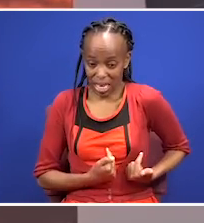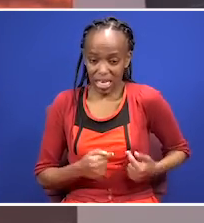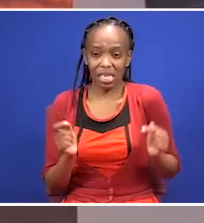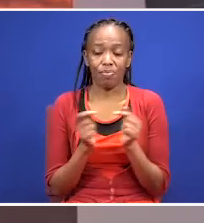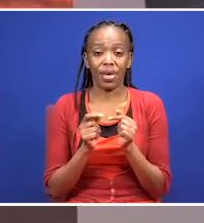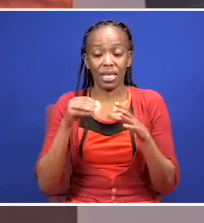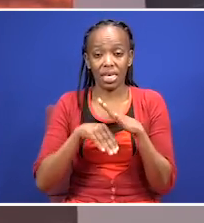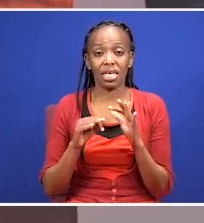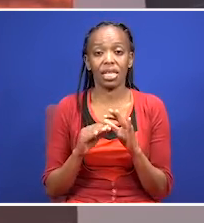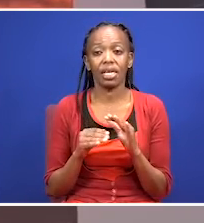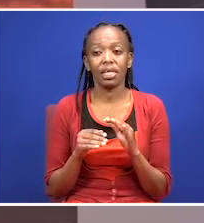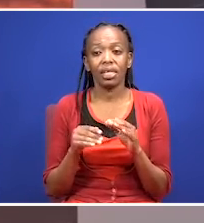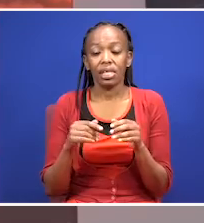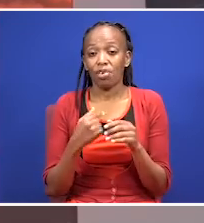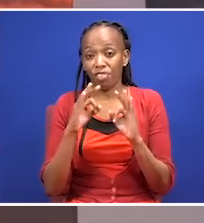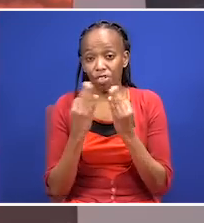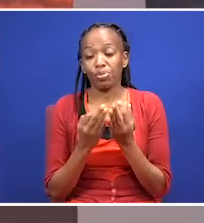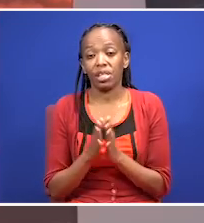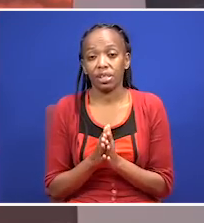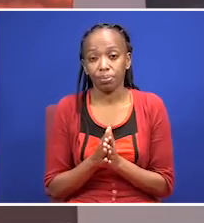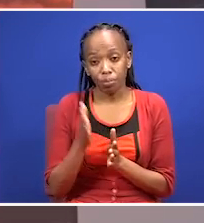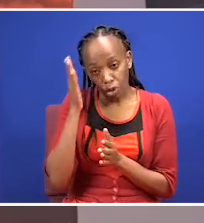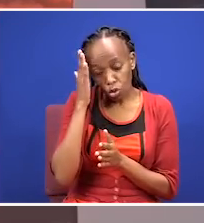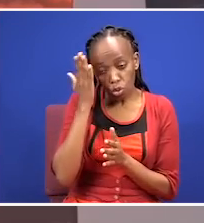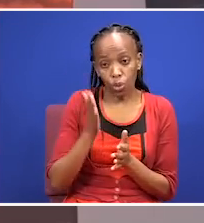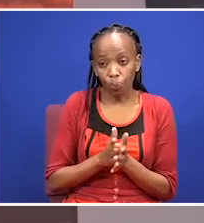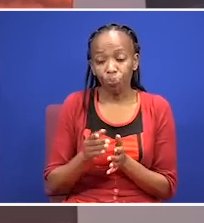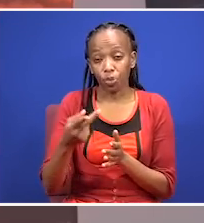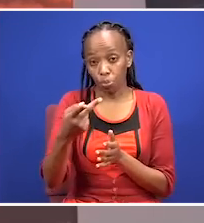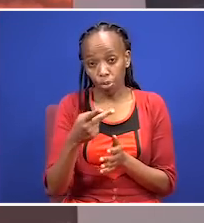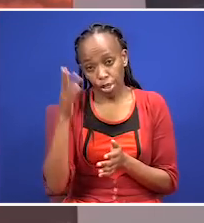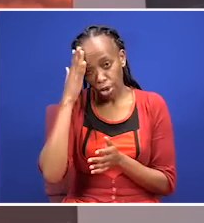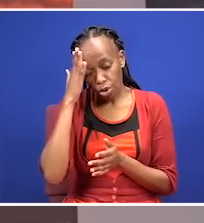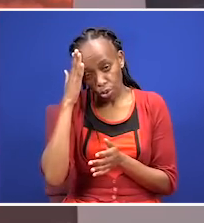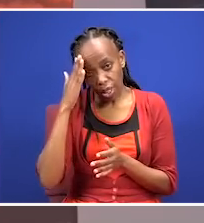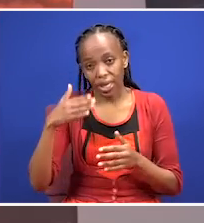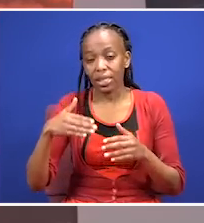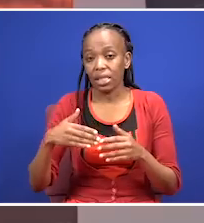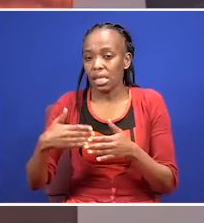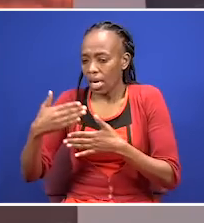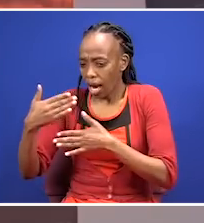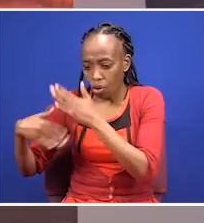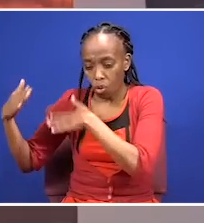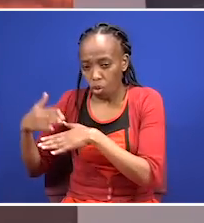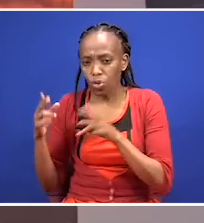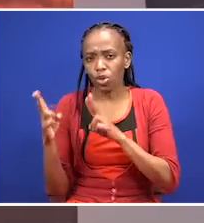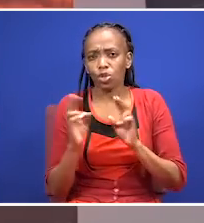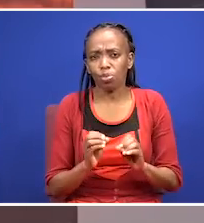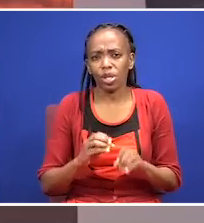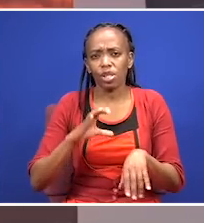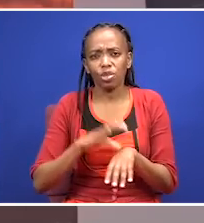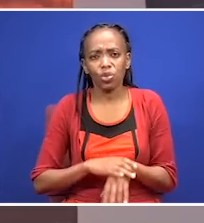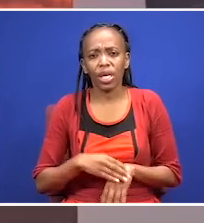within the said family you know you and i know that it used to be very rare to